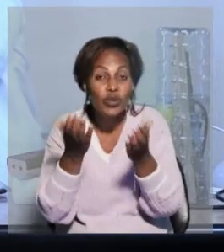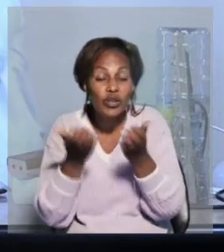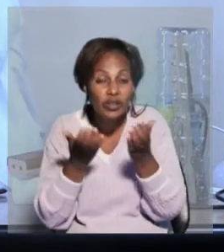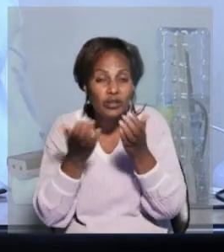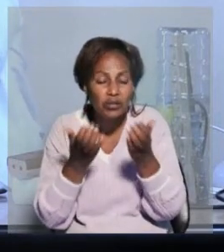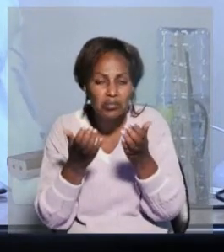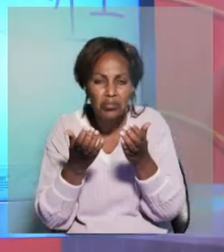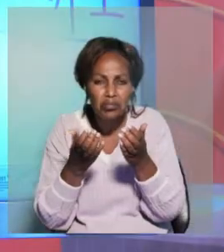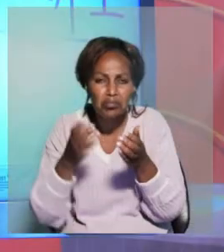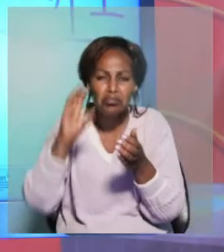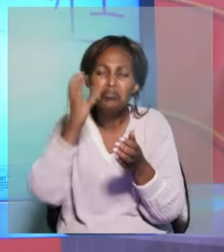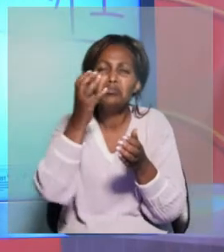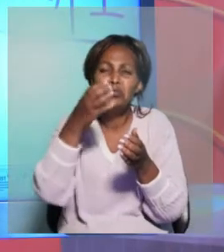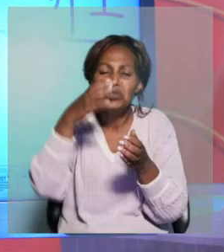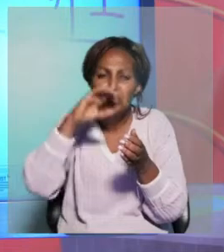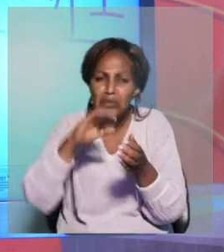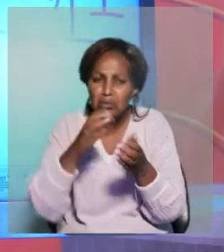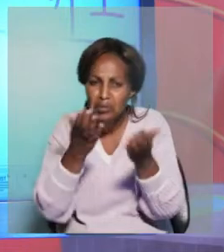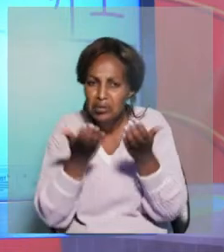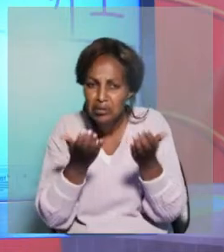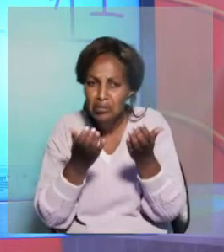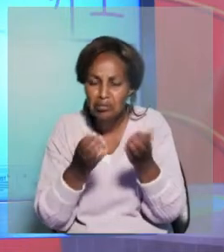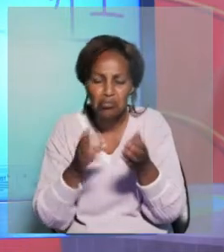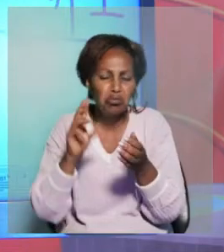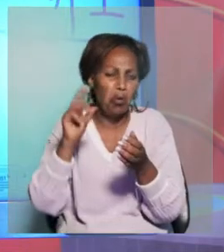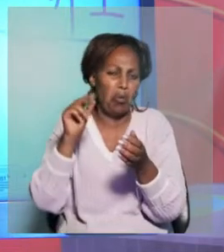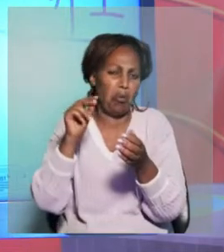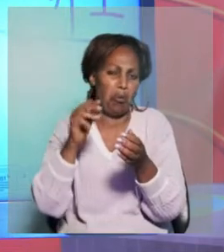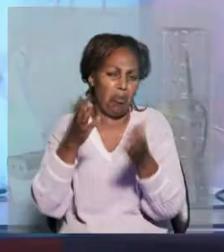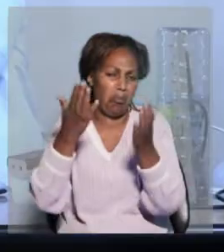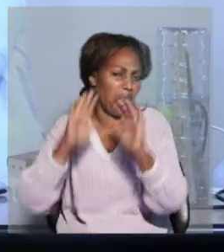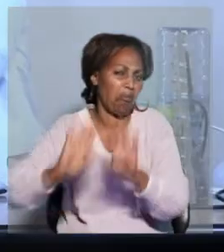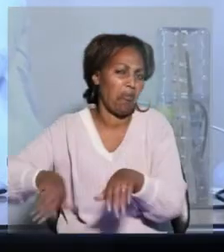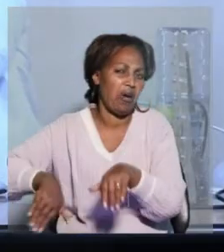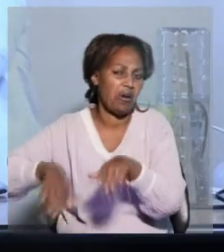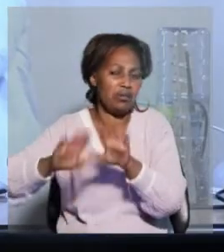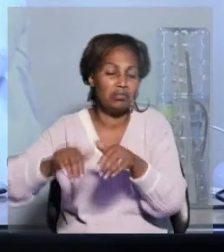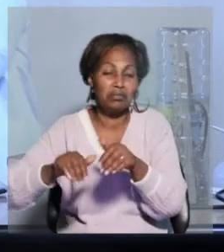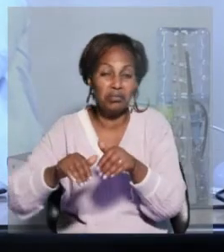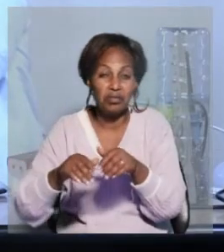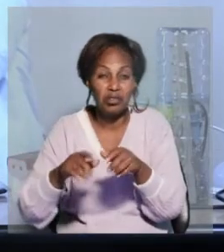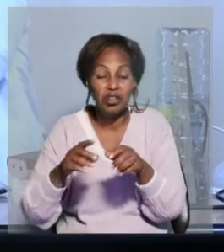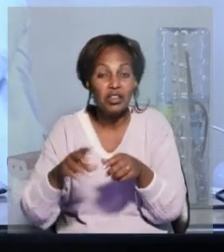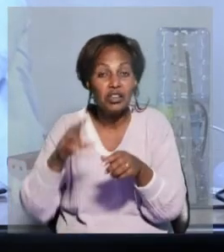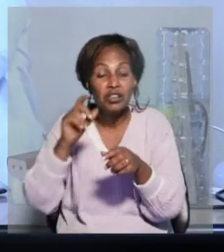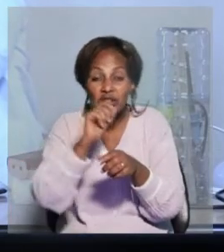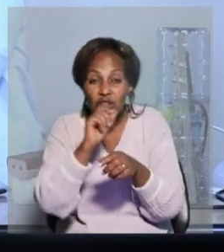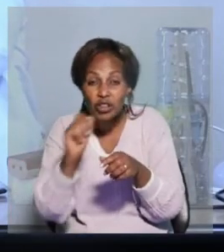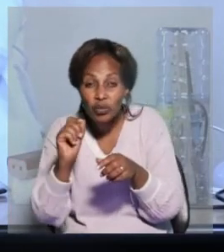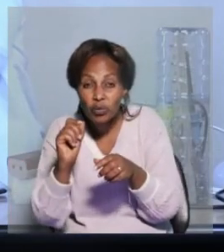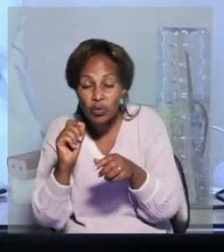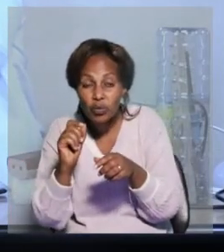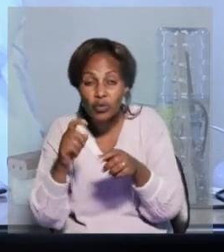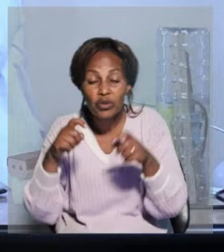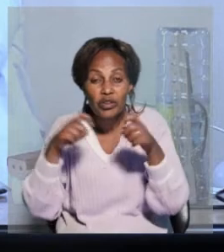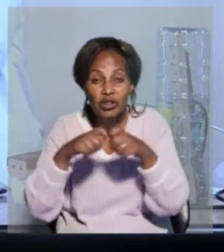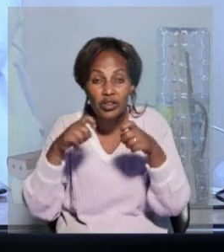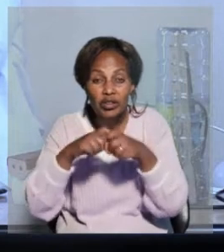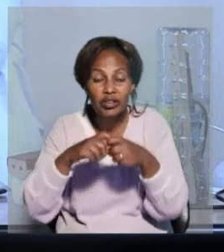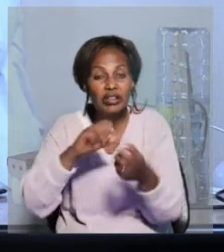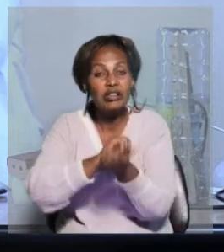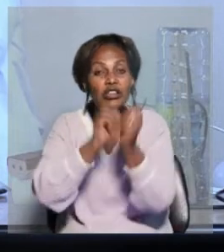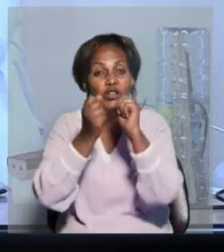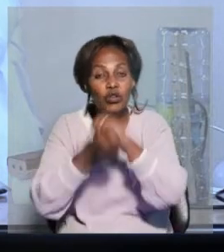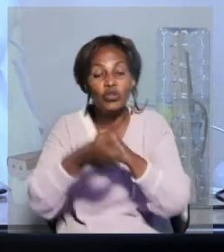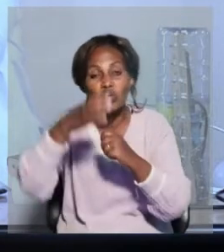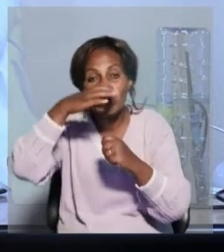light bulb? No, it's unnecessary. We only need light. Yeah. Therefore, the electrical energy converted to